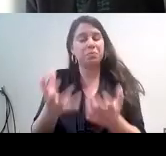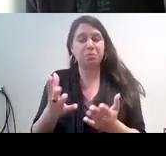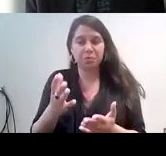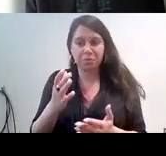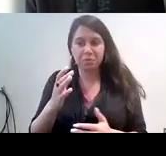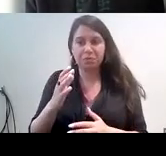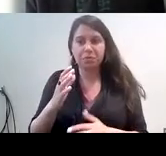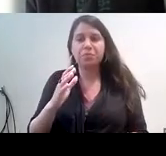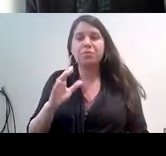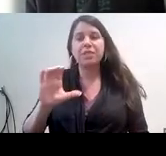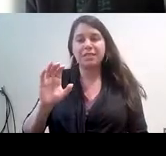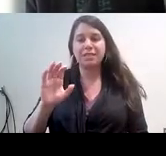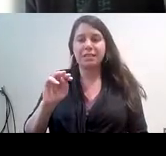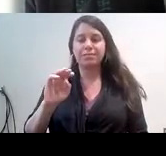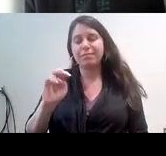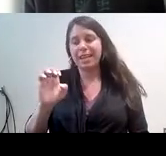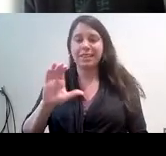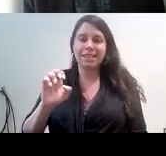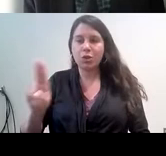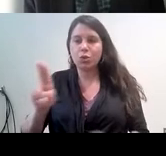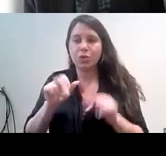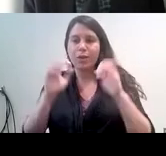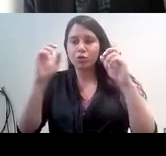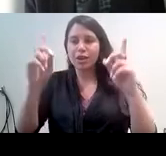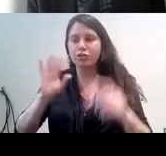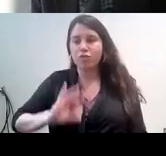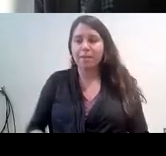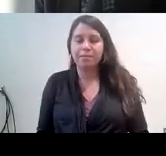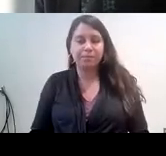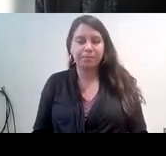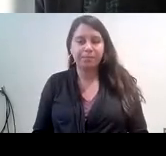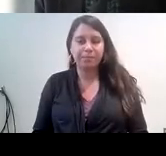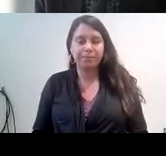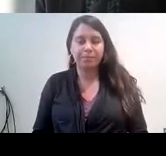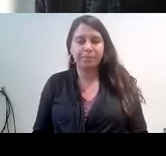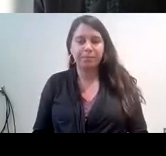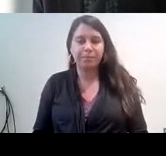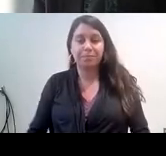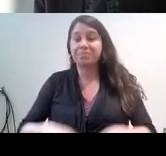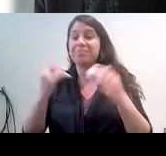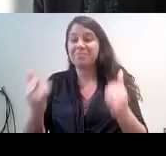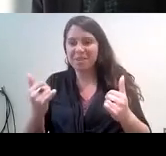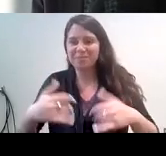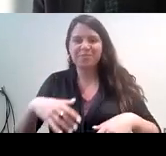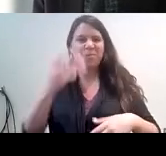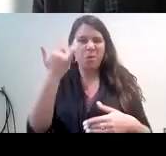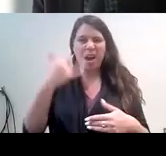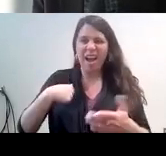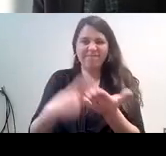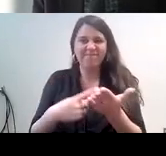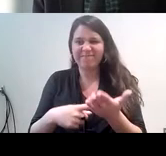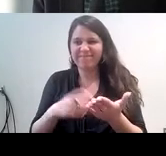continuing education credit. So at this point, let me switch back to talking about why we're here today